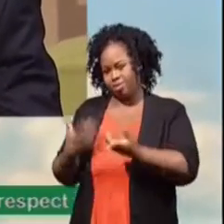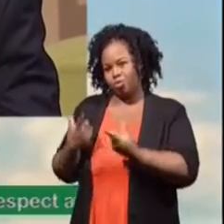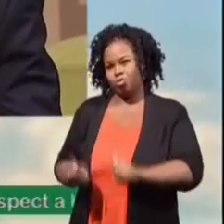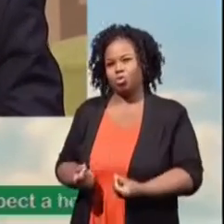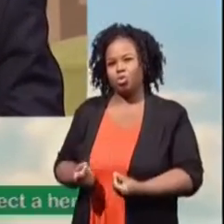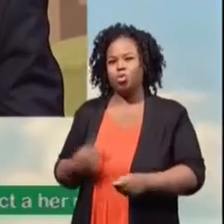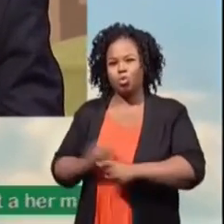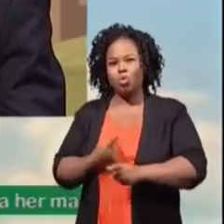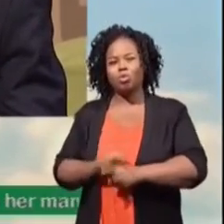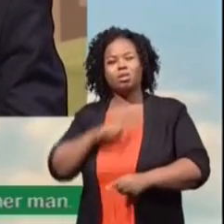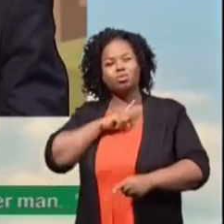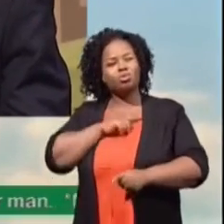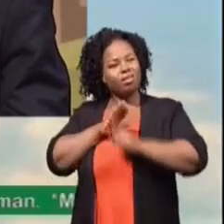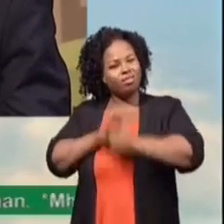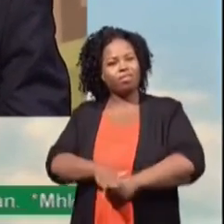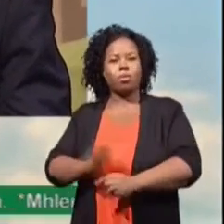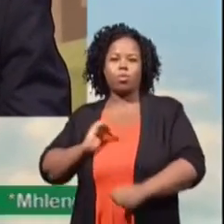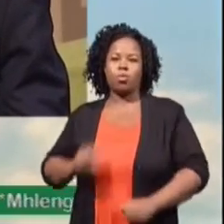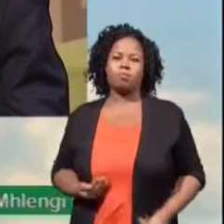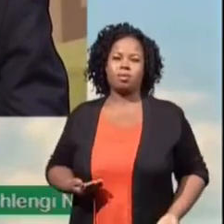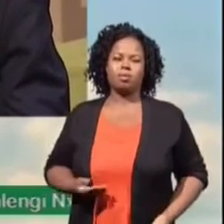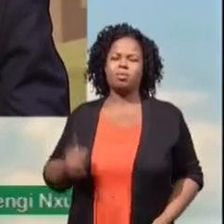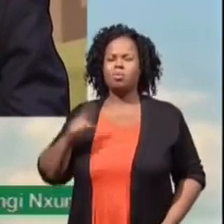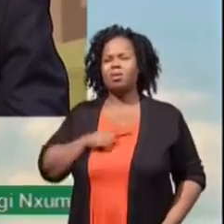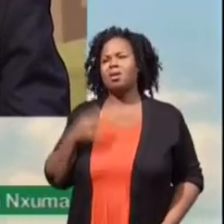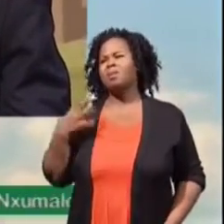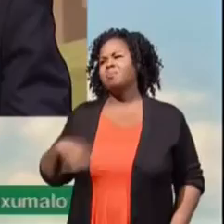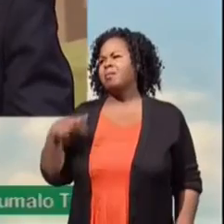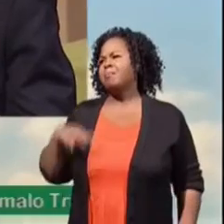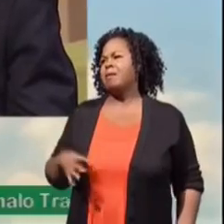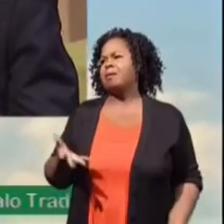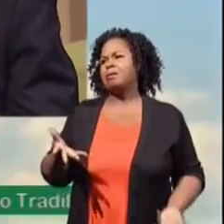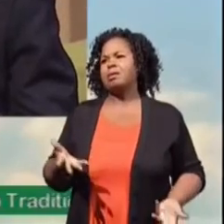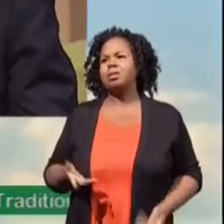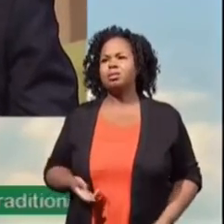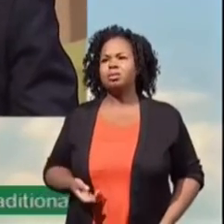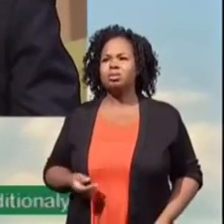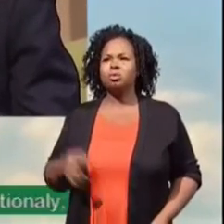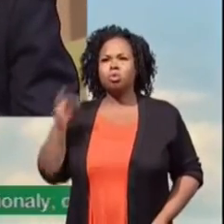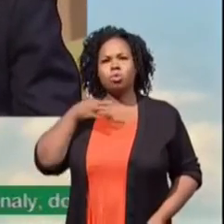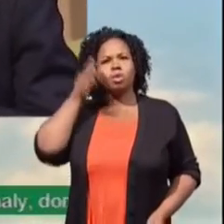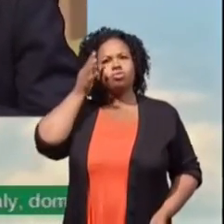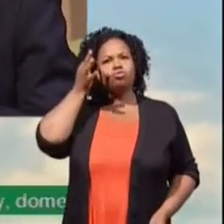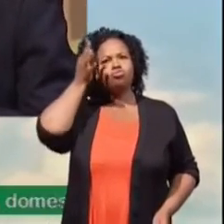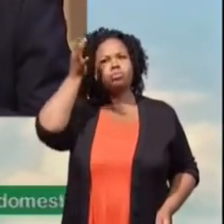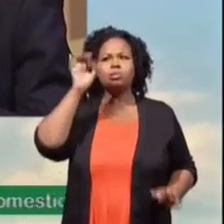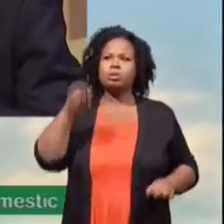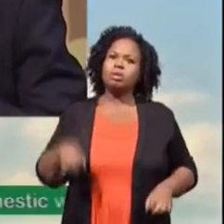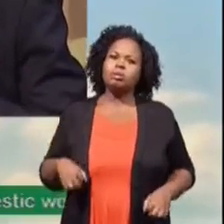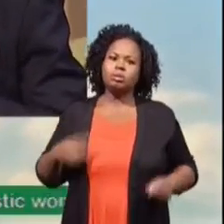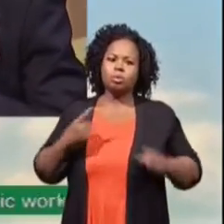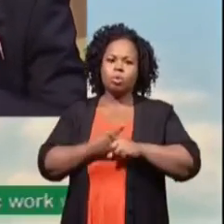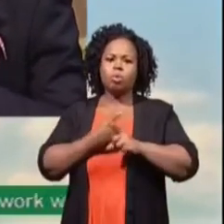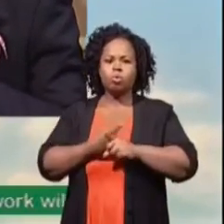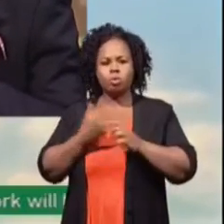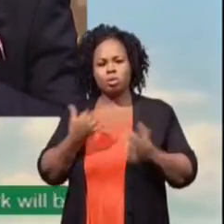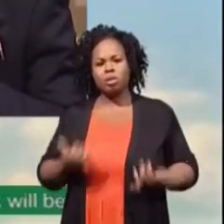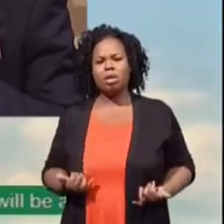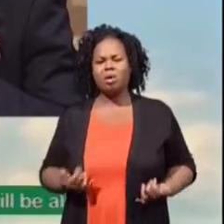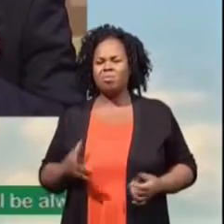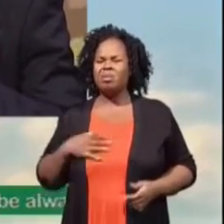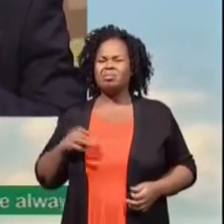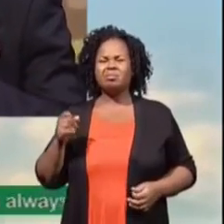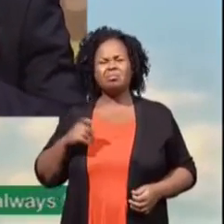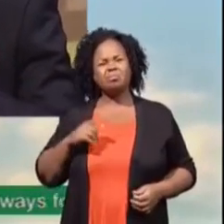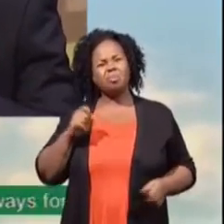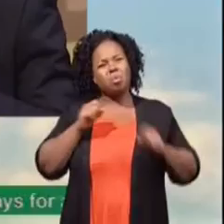are some people going to feel? Kids want to have their own meeting. If one of them about one about to, that dream is going to be against the talent. One